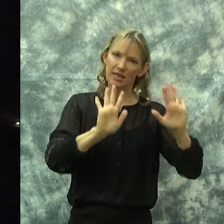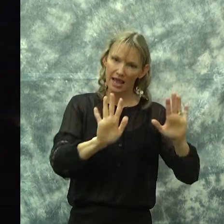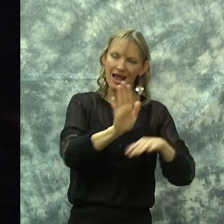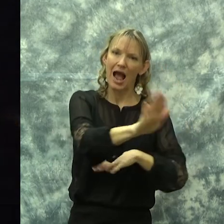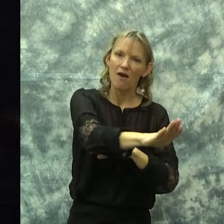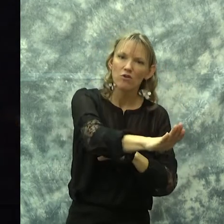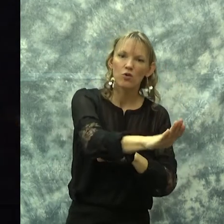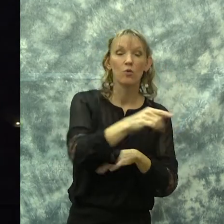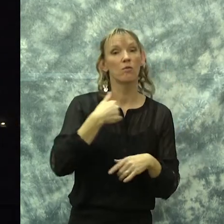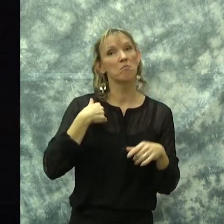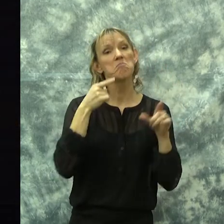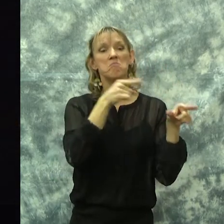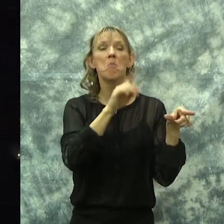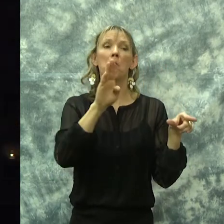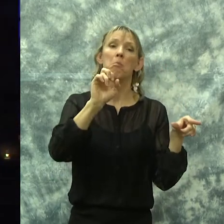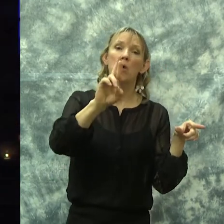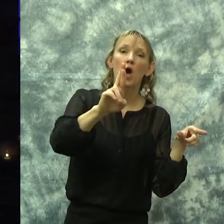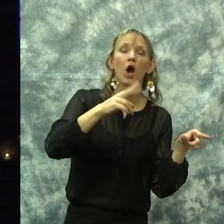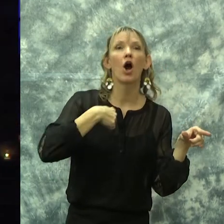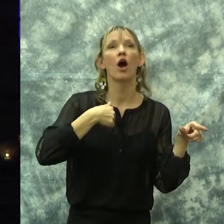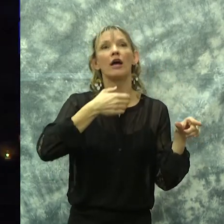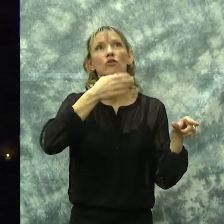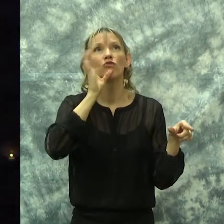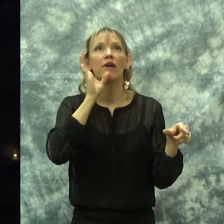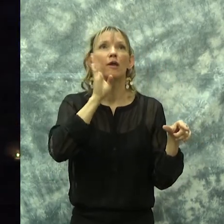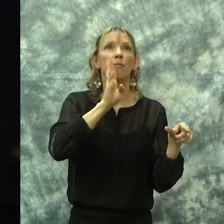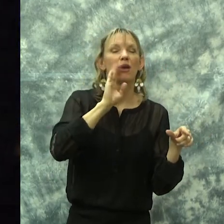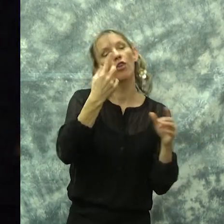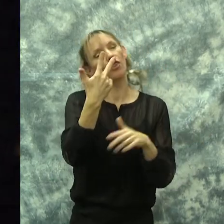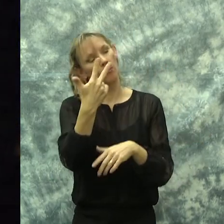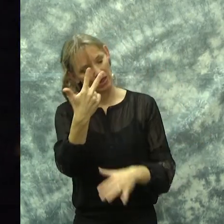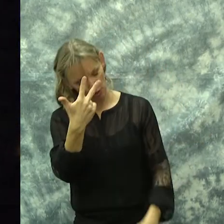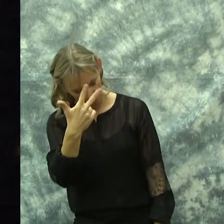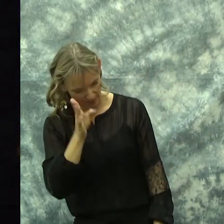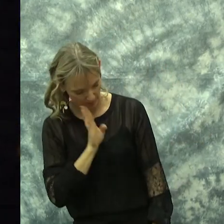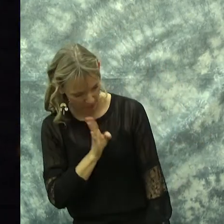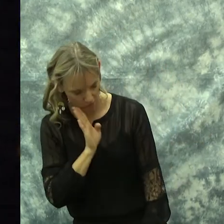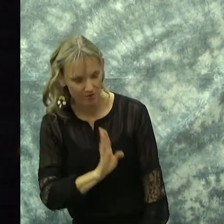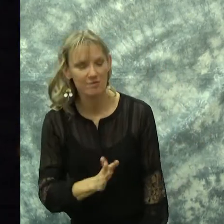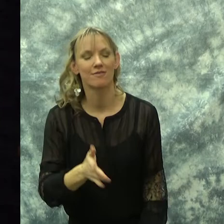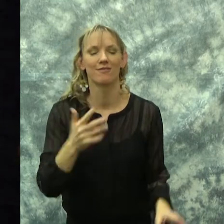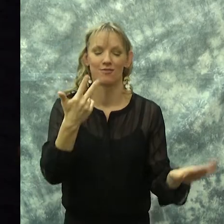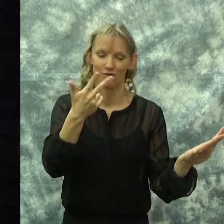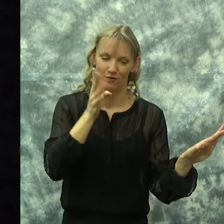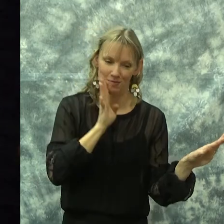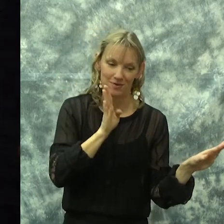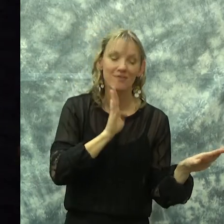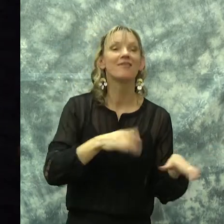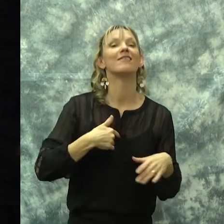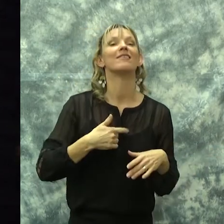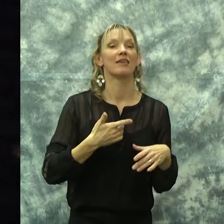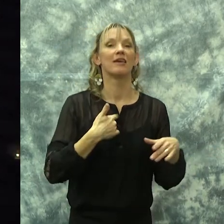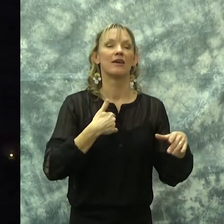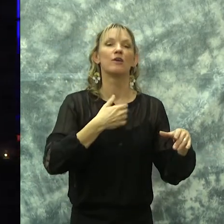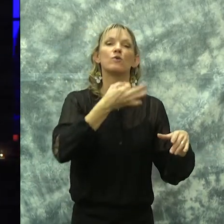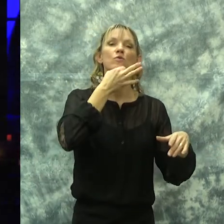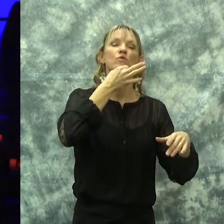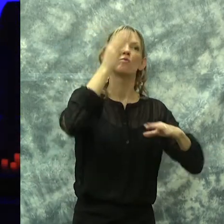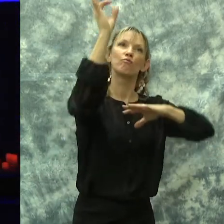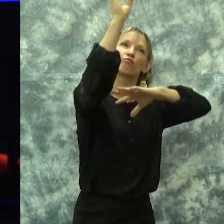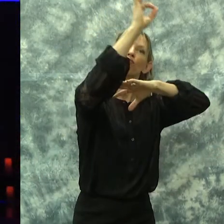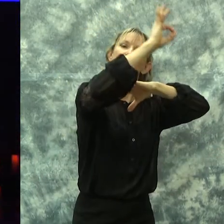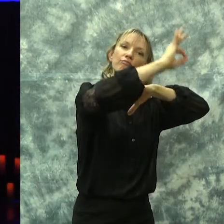bar, and I had a beer. Okay, it was 3 beers, and I was standing outside, and the sun was about to